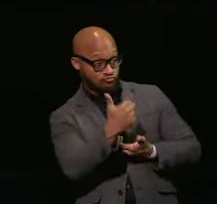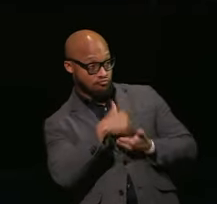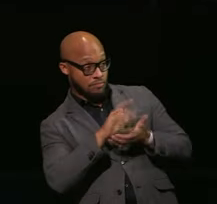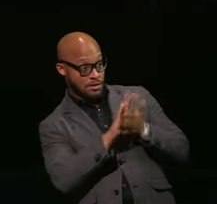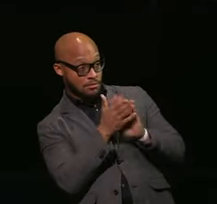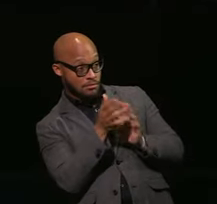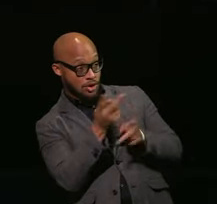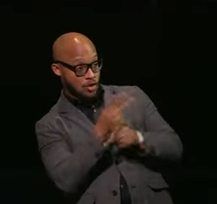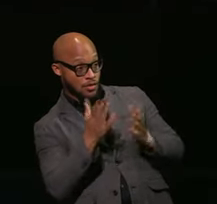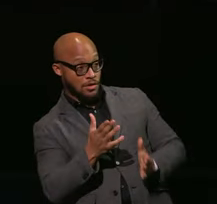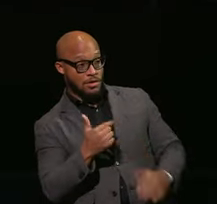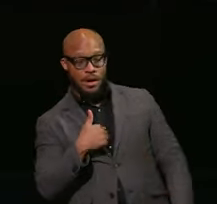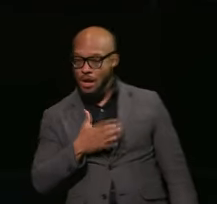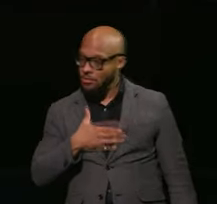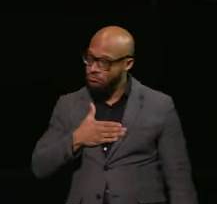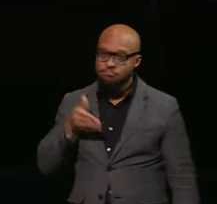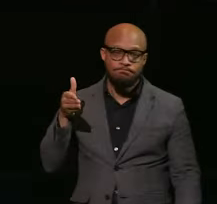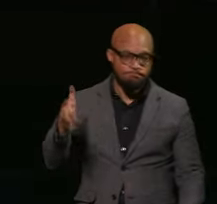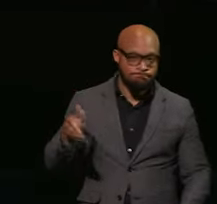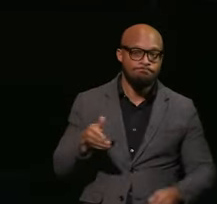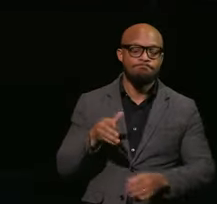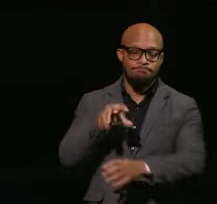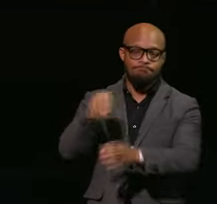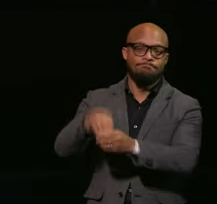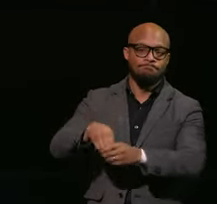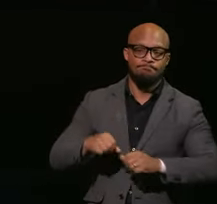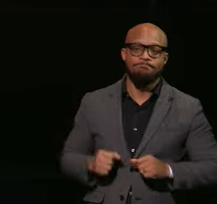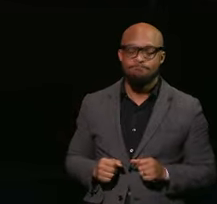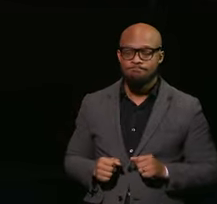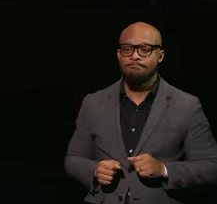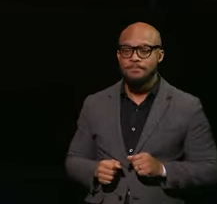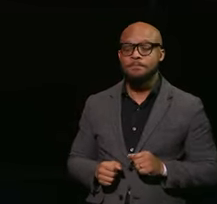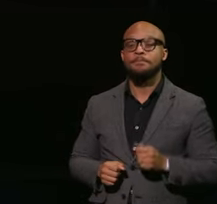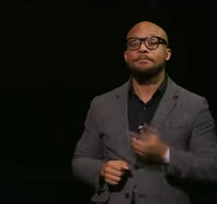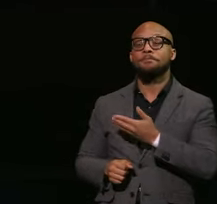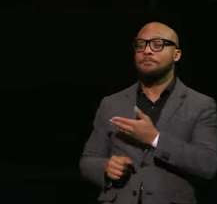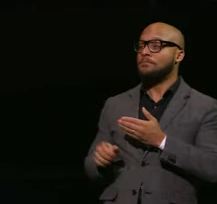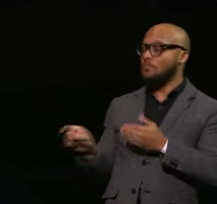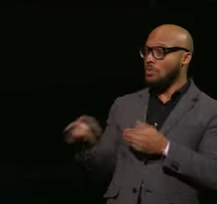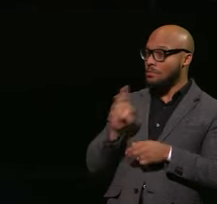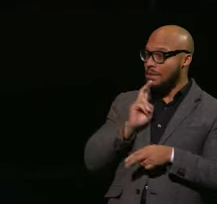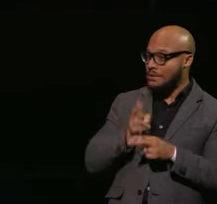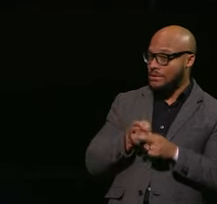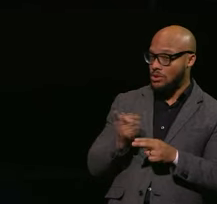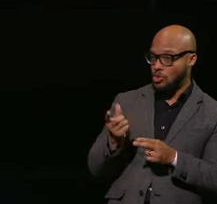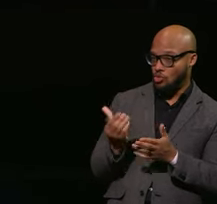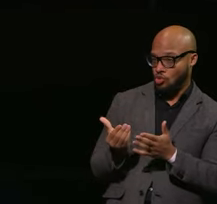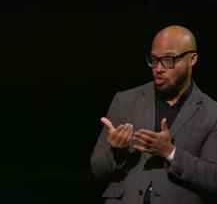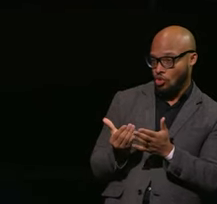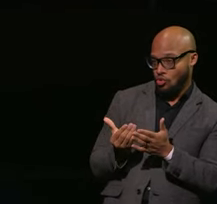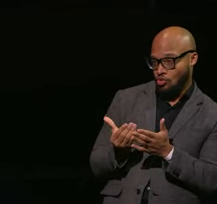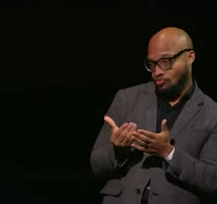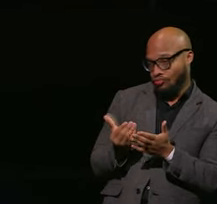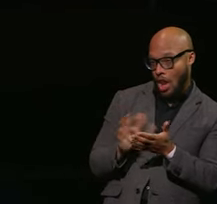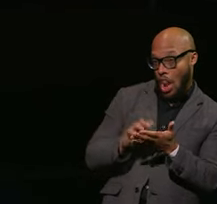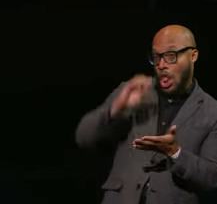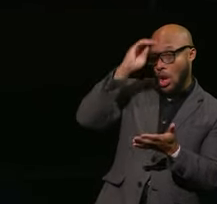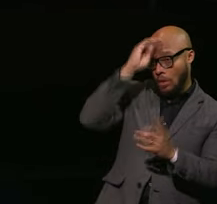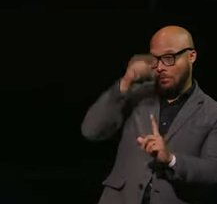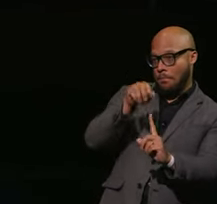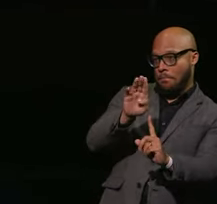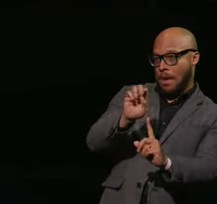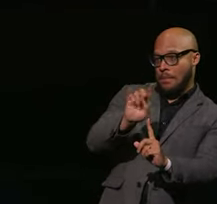And you know, you mentioned that you were new to Bobby, his music, but folks in Uganda certainly are